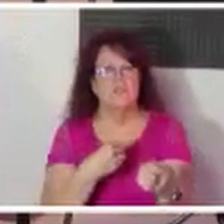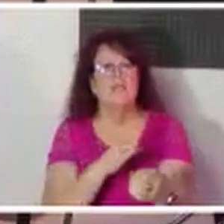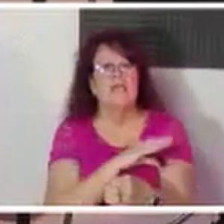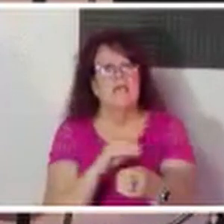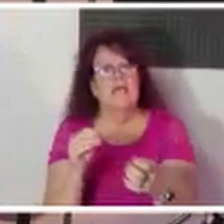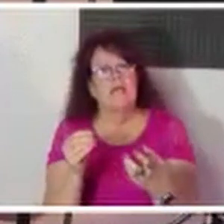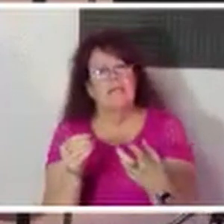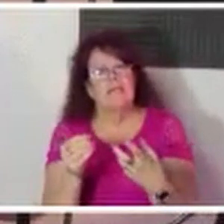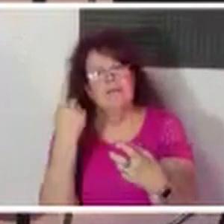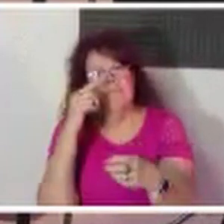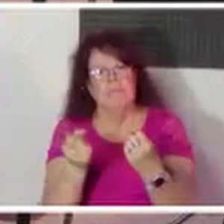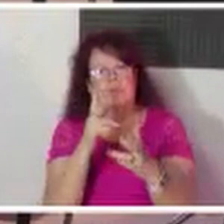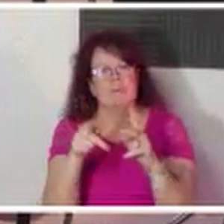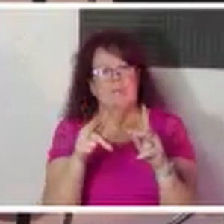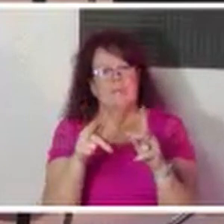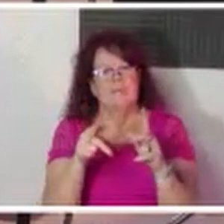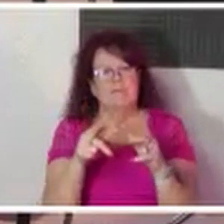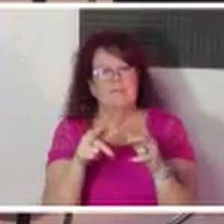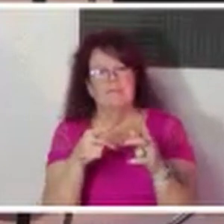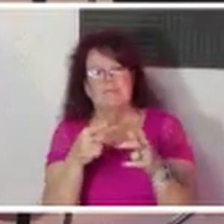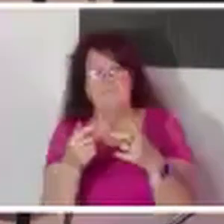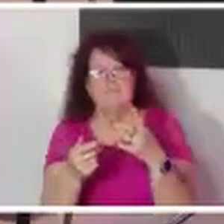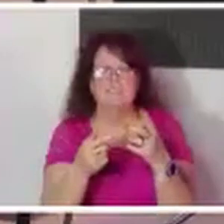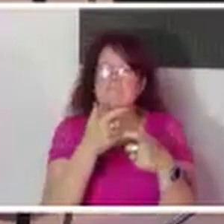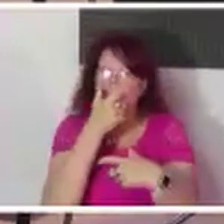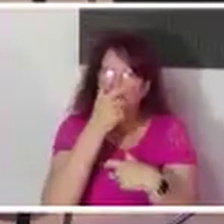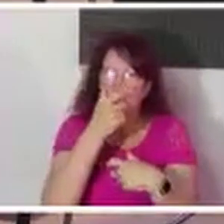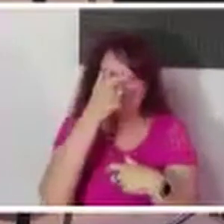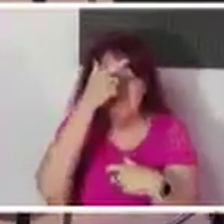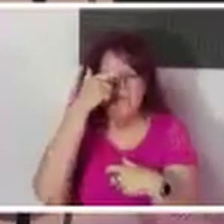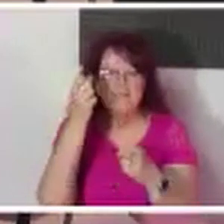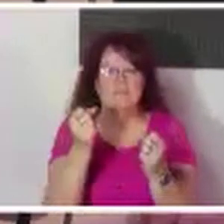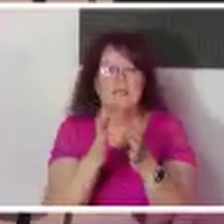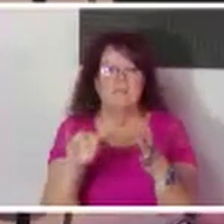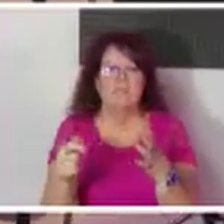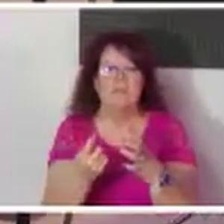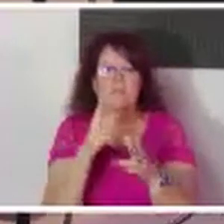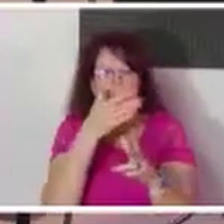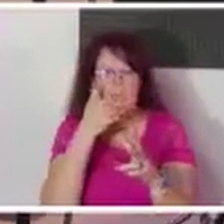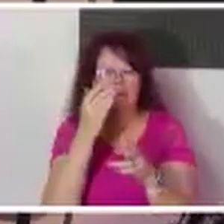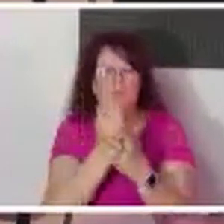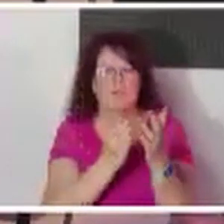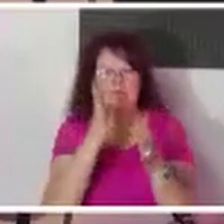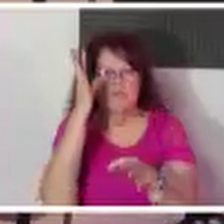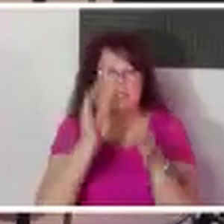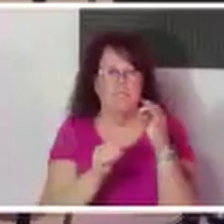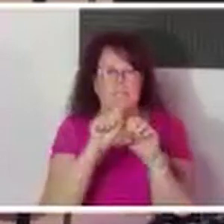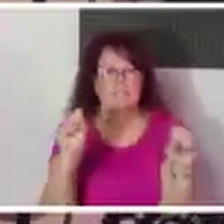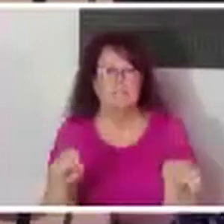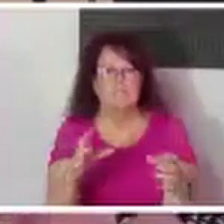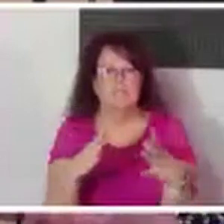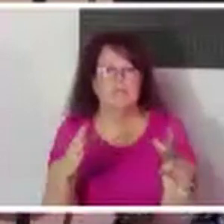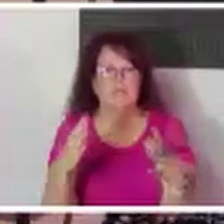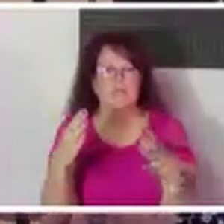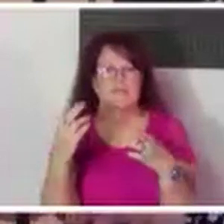think for a lot of people, it's compelling because without that being one of the bedrocks of our justice system, there is this great liability to